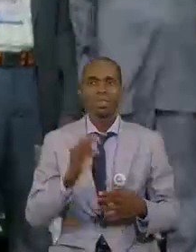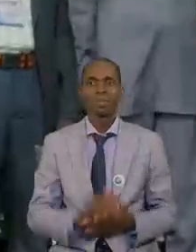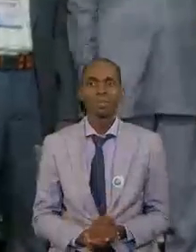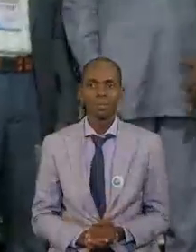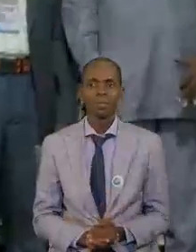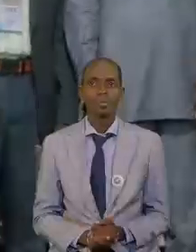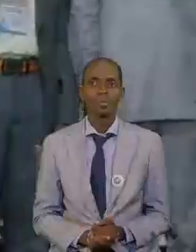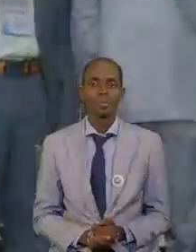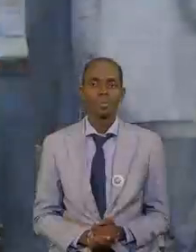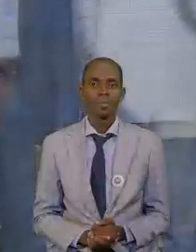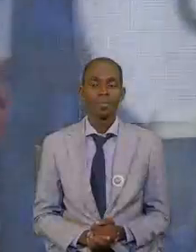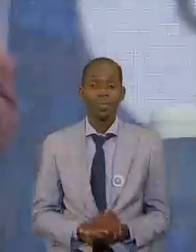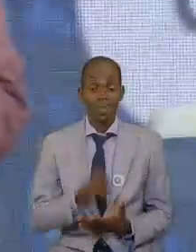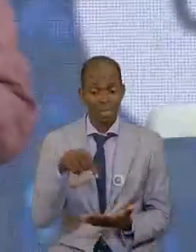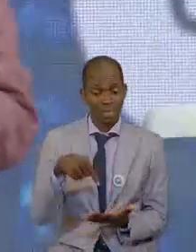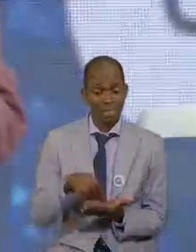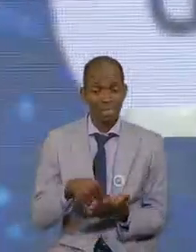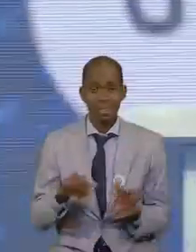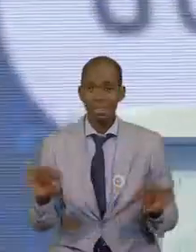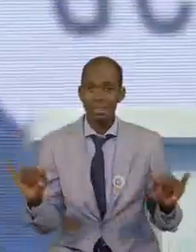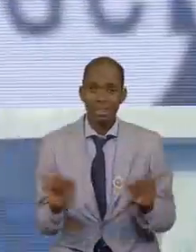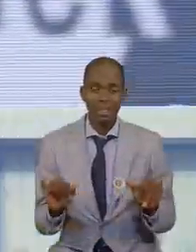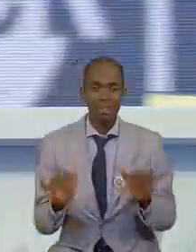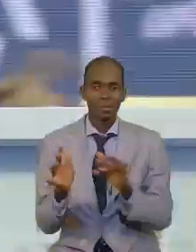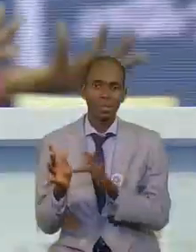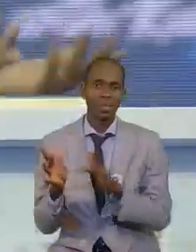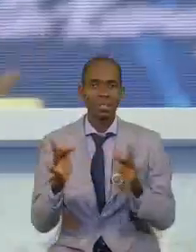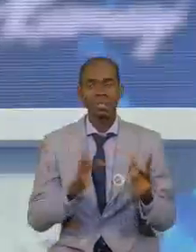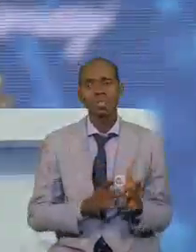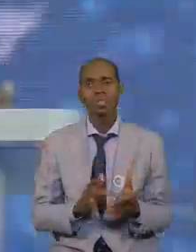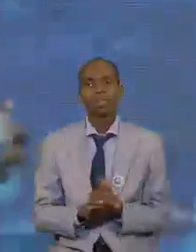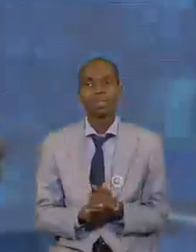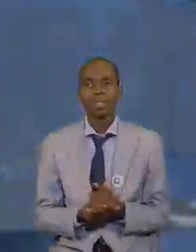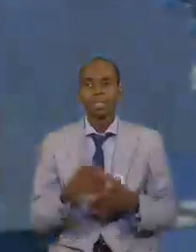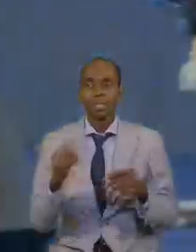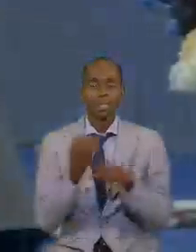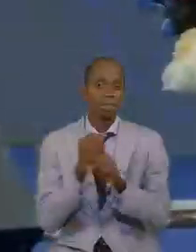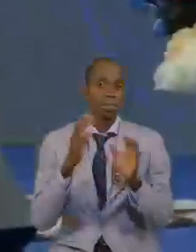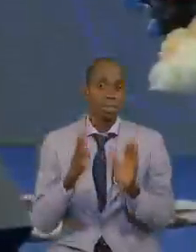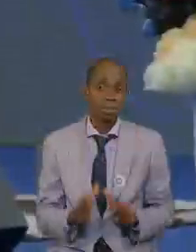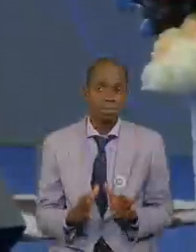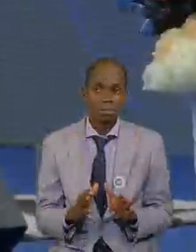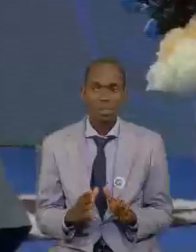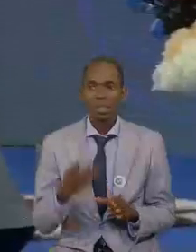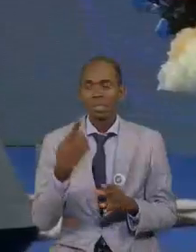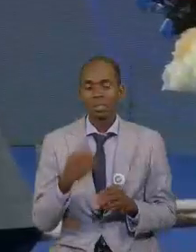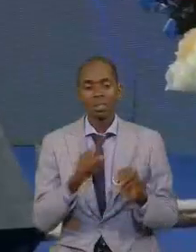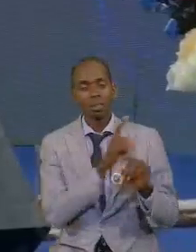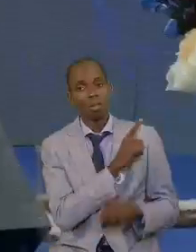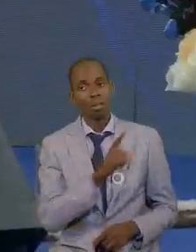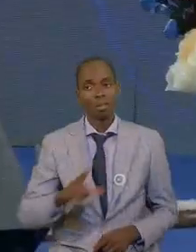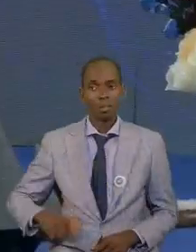The same Jesus, the Savior, the Lord,